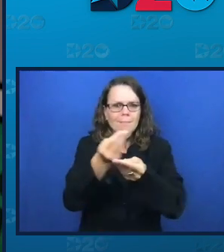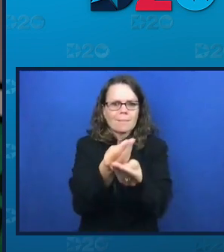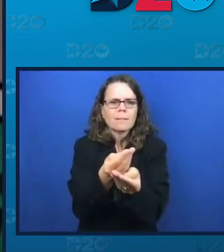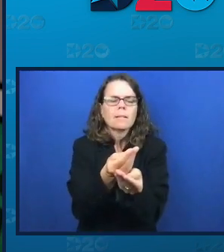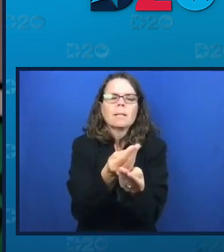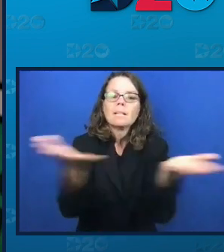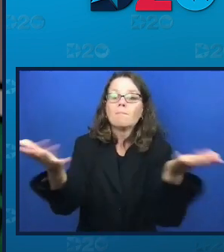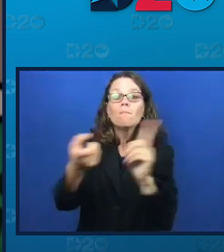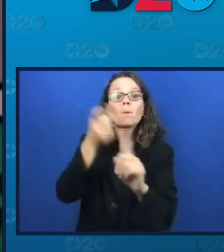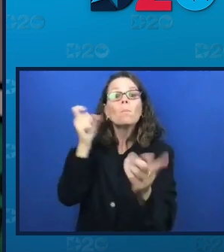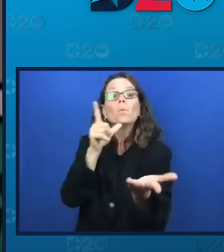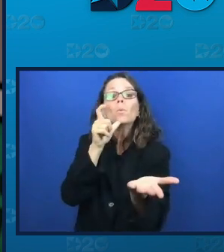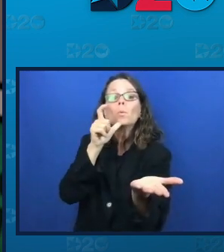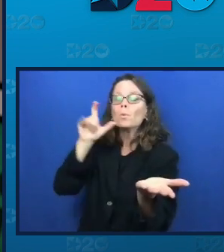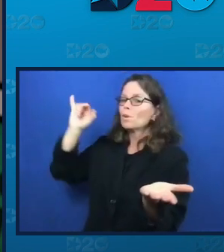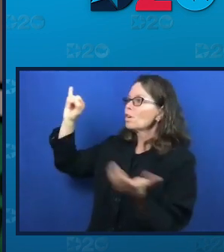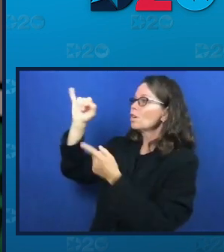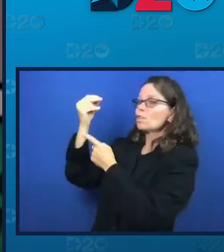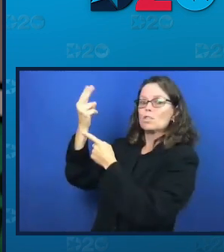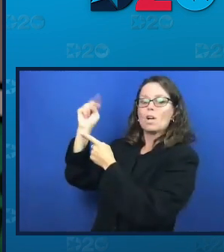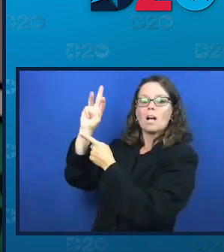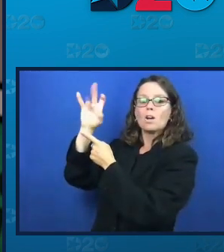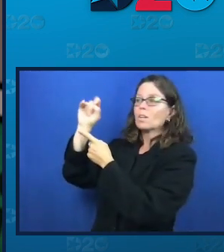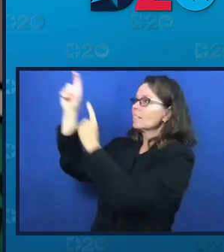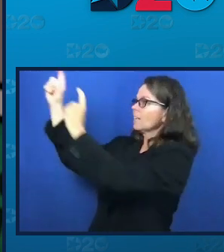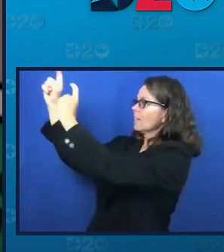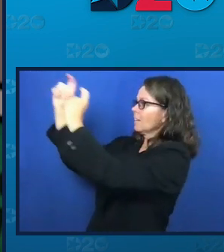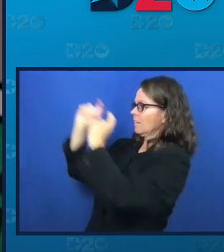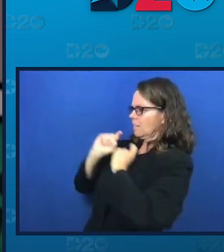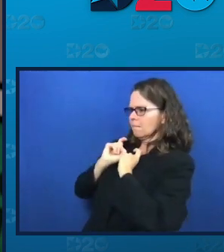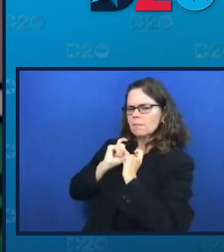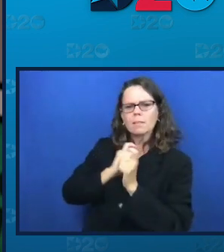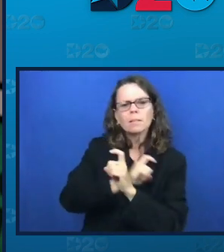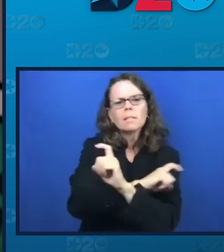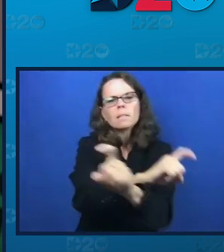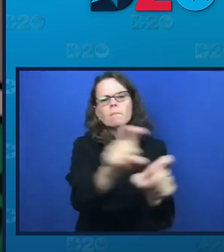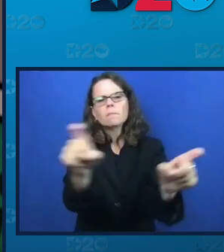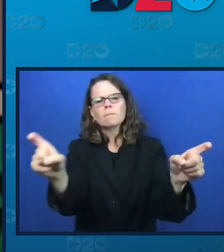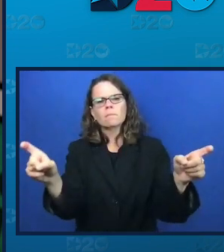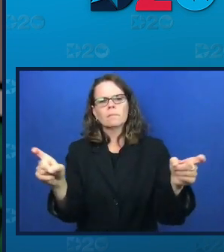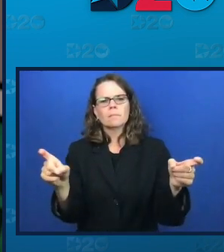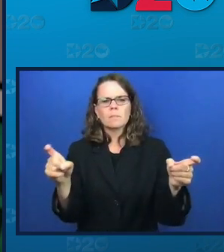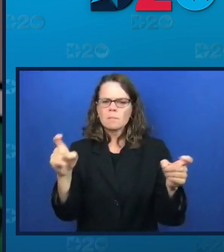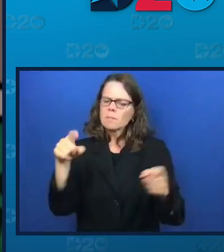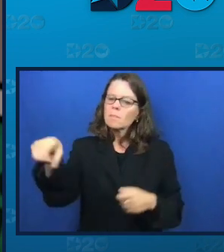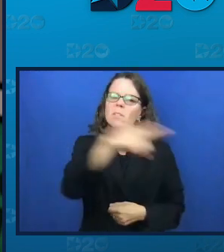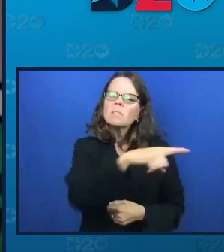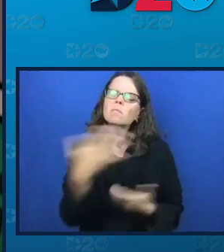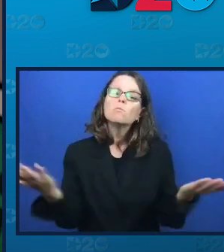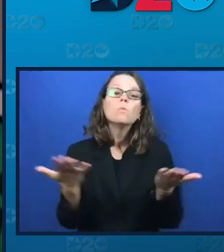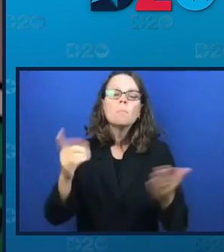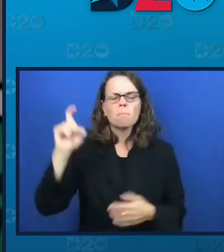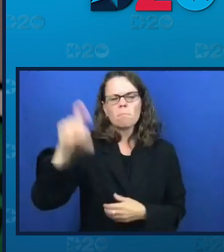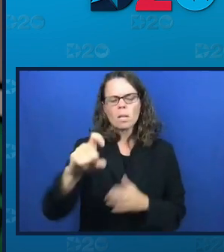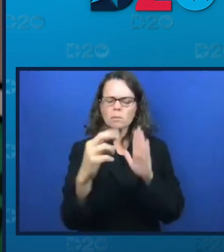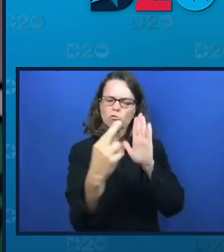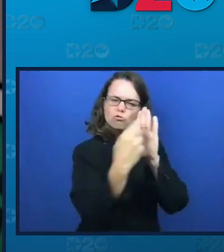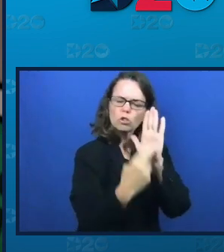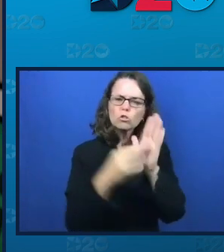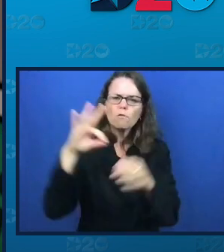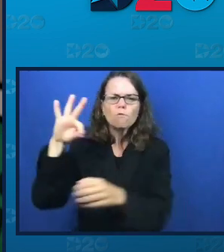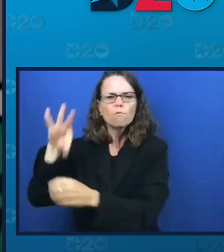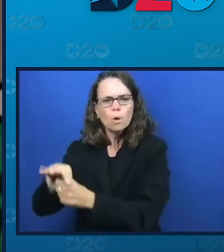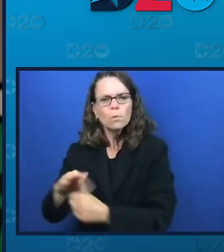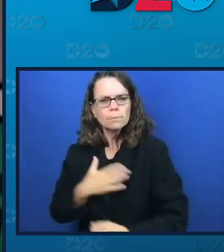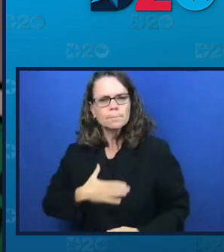register and we must vote. In his parting essay written to us, Congressman